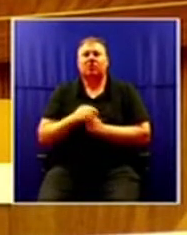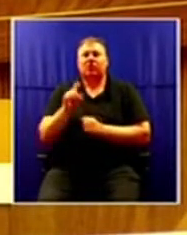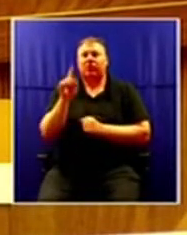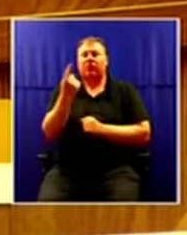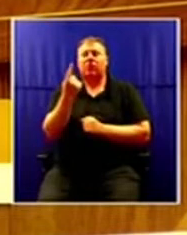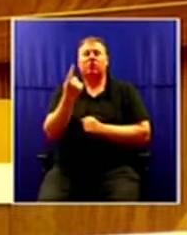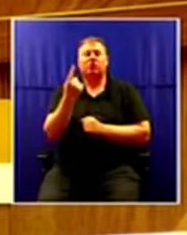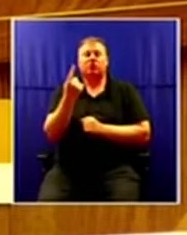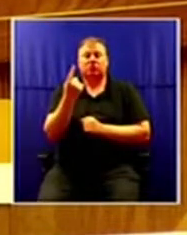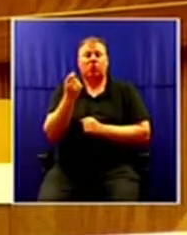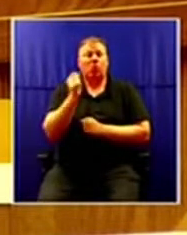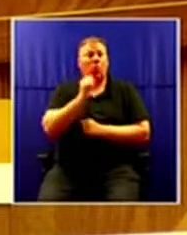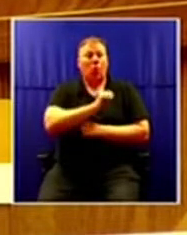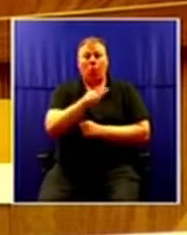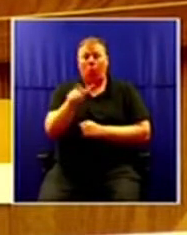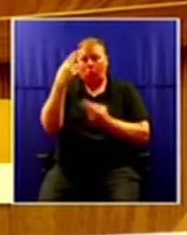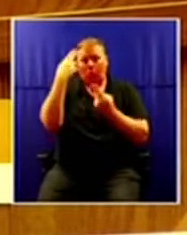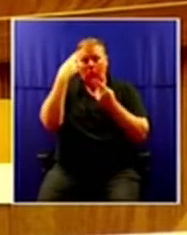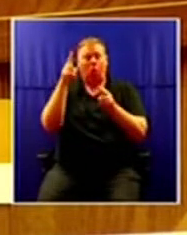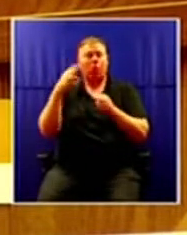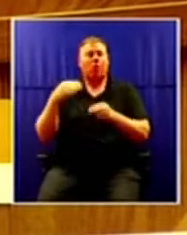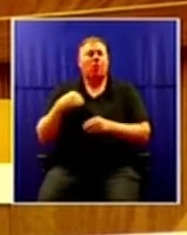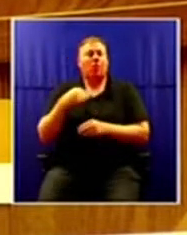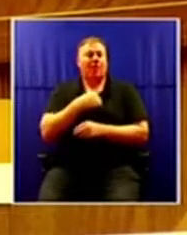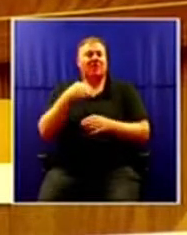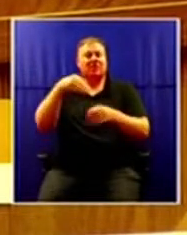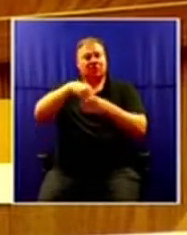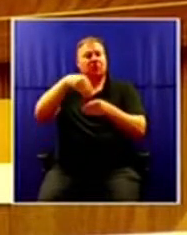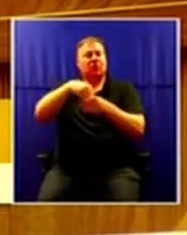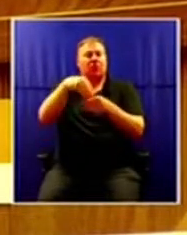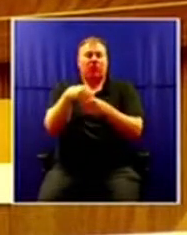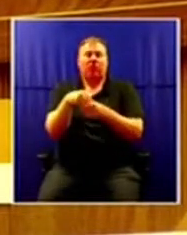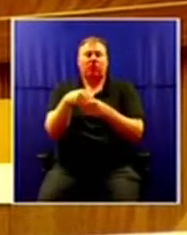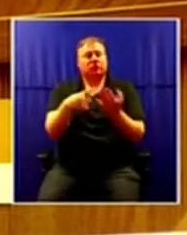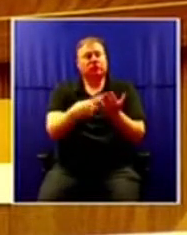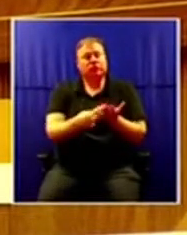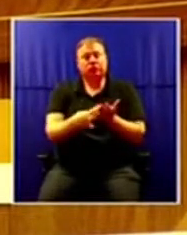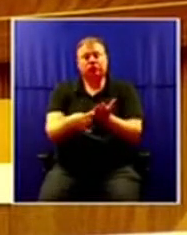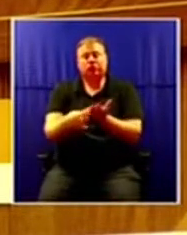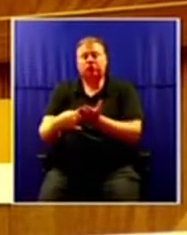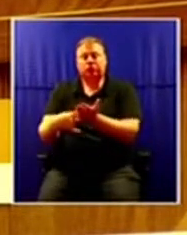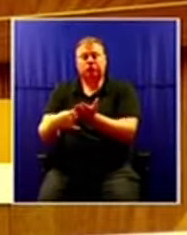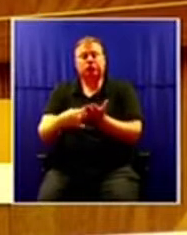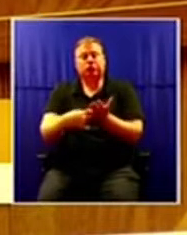honorable members who participated in this debate,